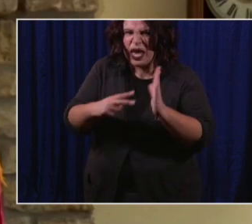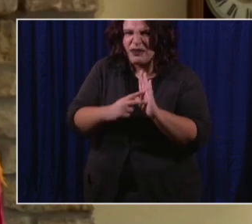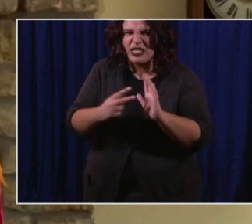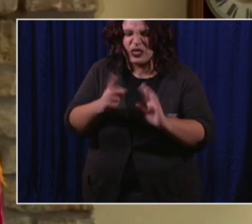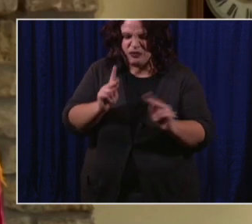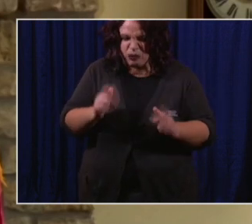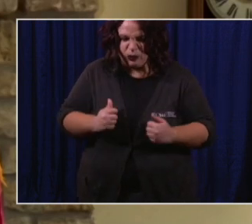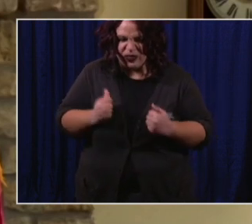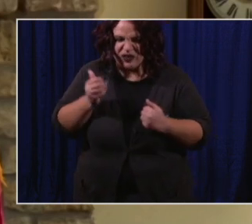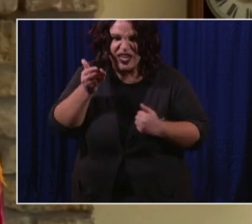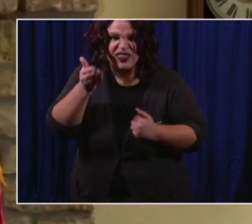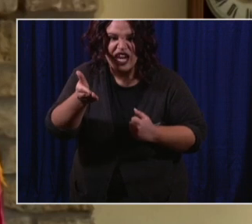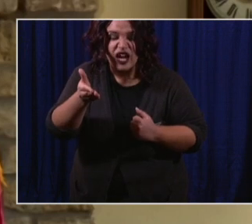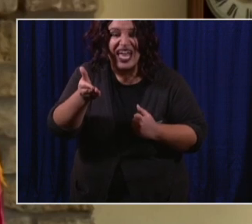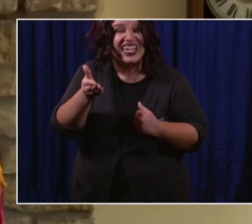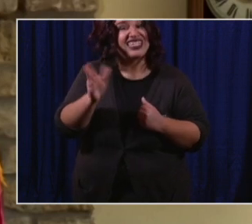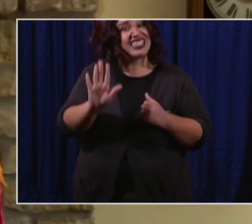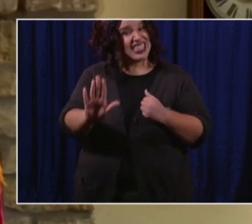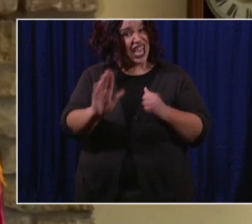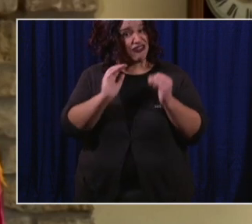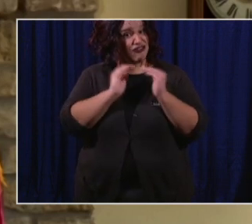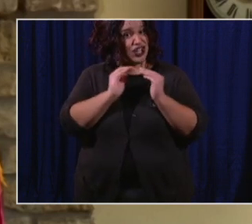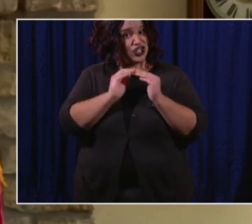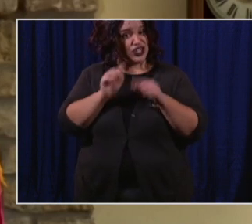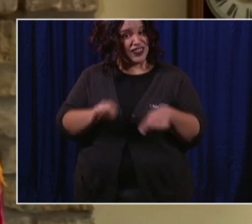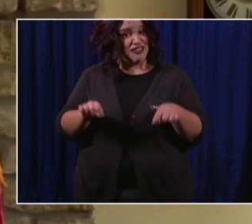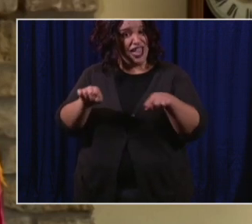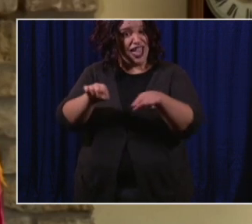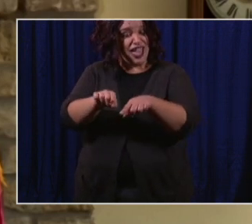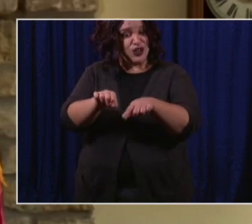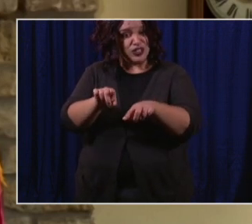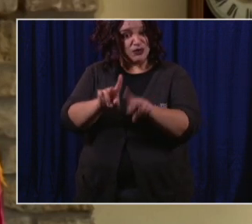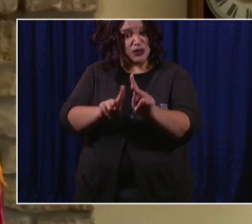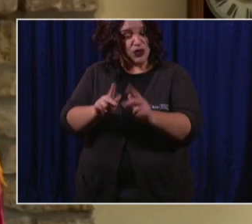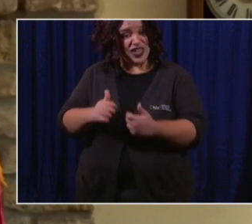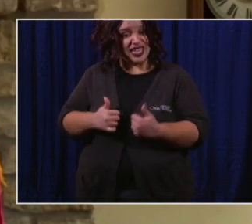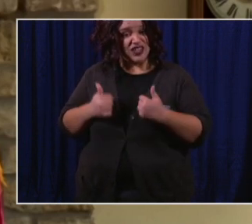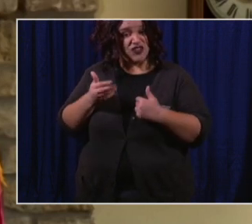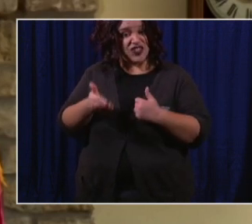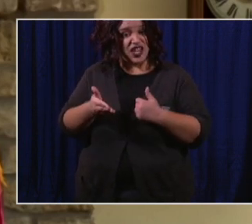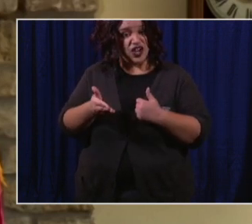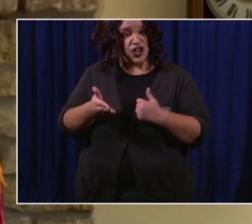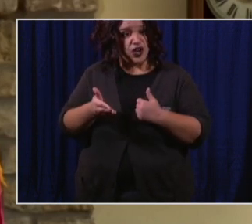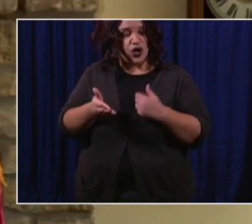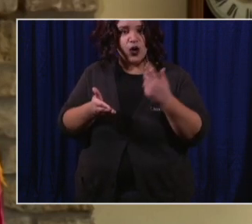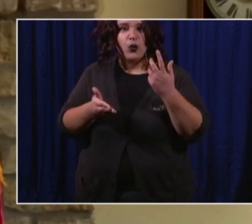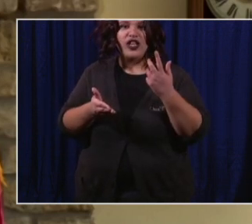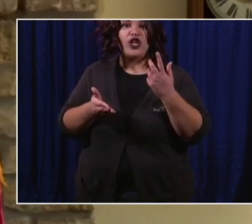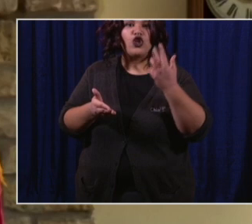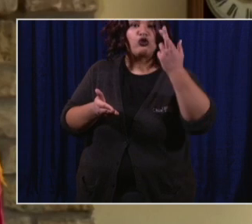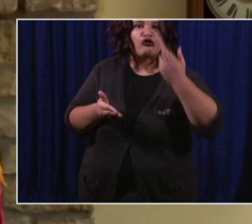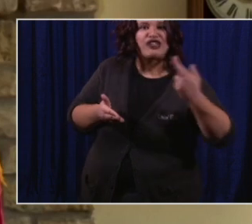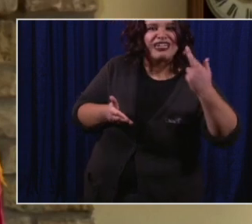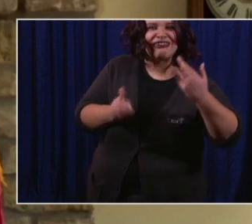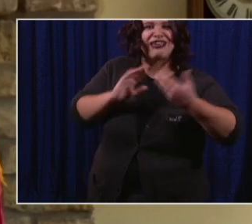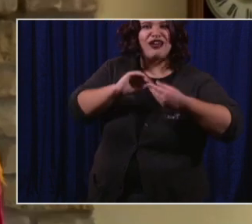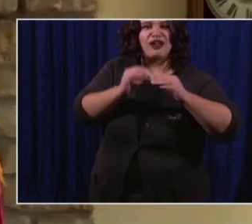local residents to have the purple designation be made when one of the drivers is the 2 state prisons here? Thank